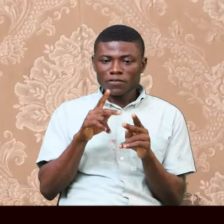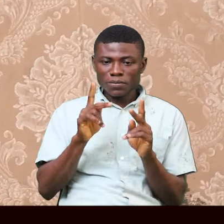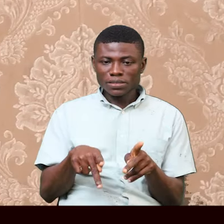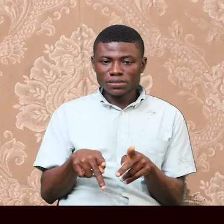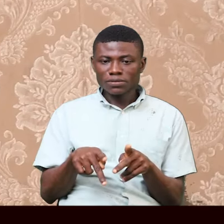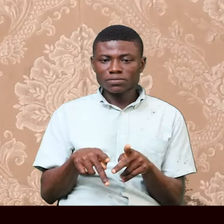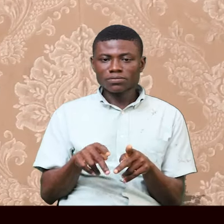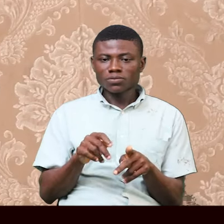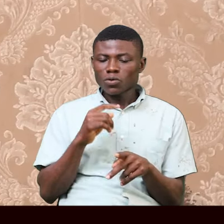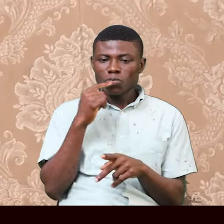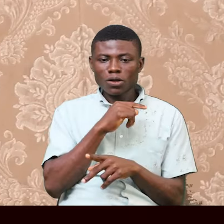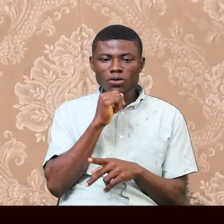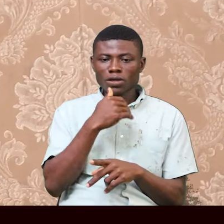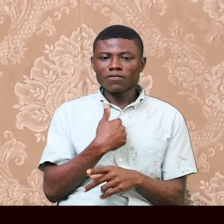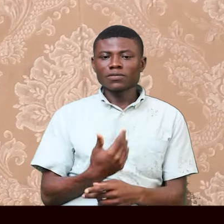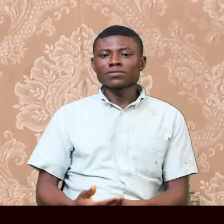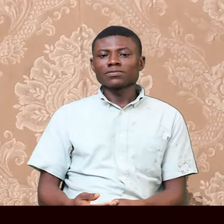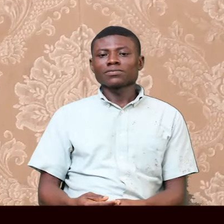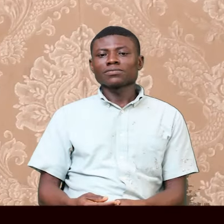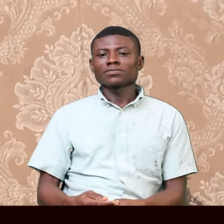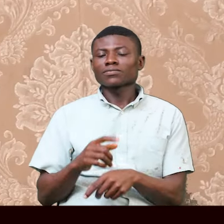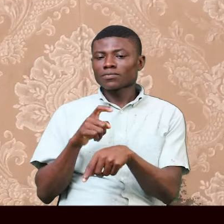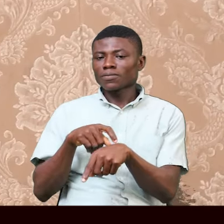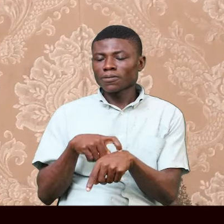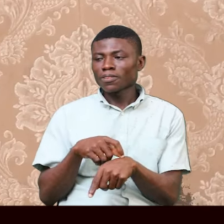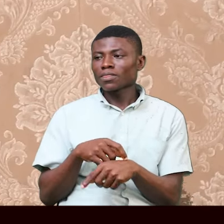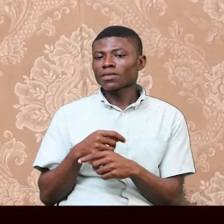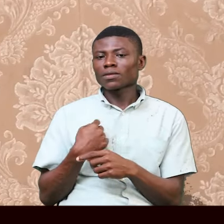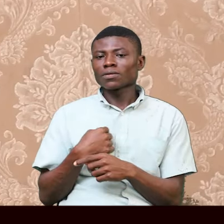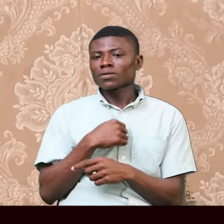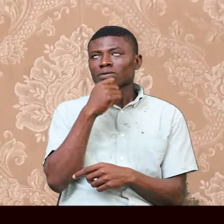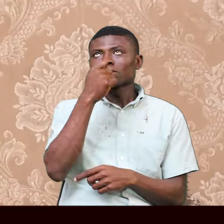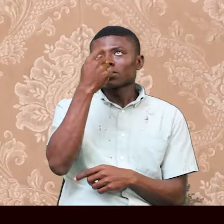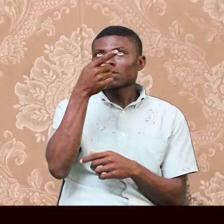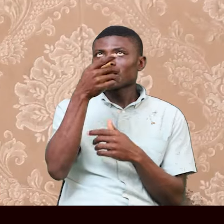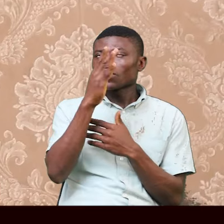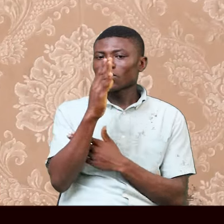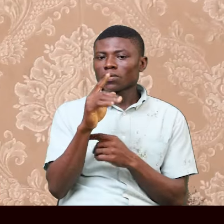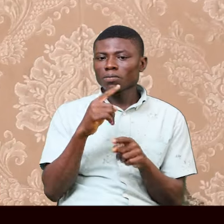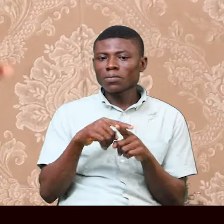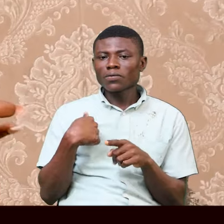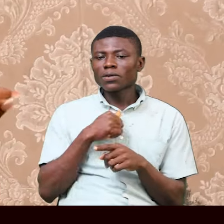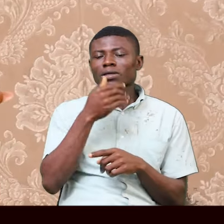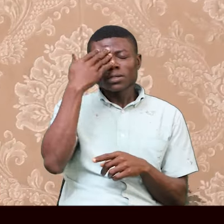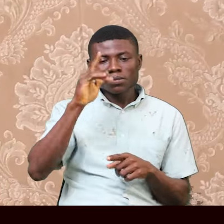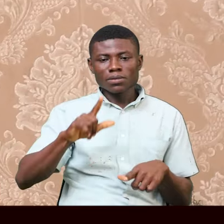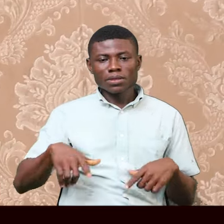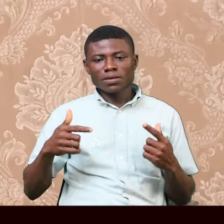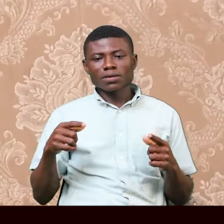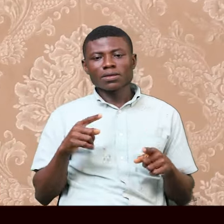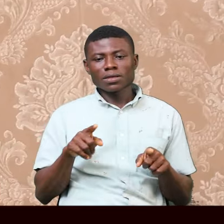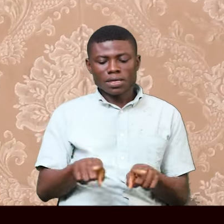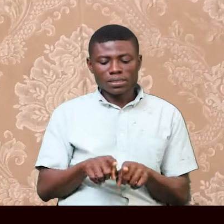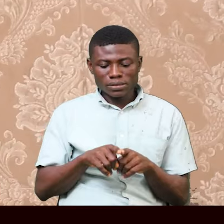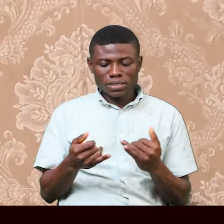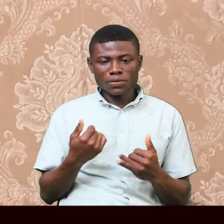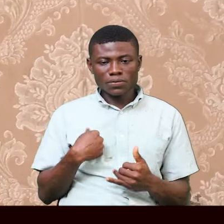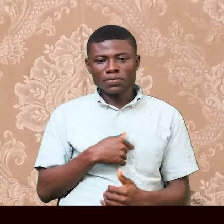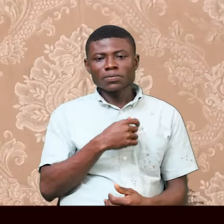Perfect human being, baby, oh boy. Sad time, nana ye enti nyame ase anase ye nim life. Se se niya